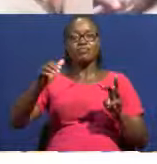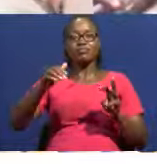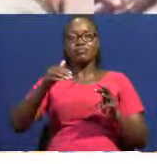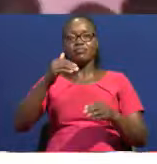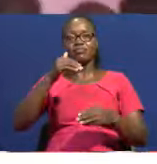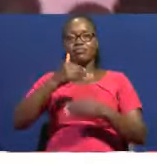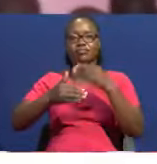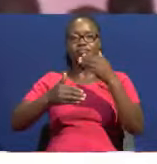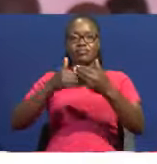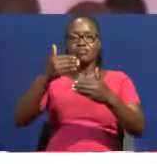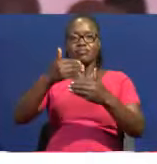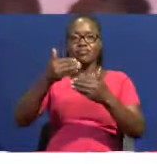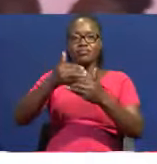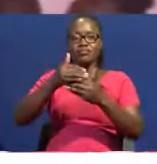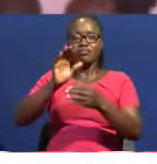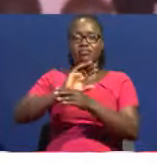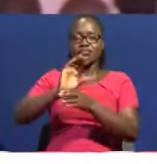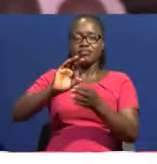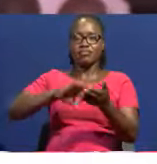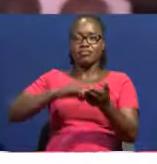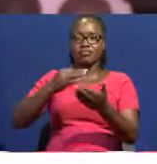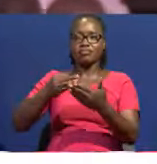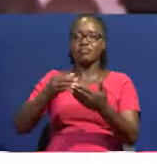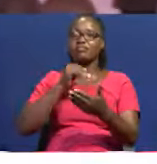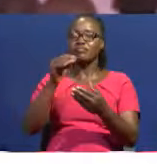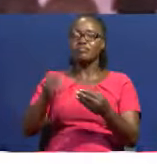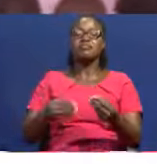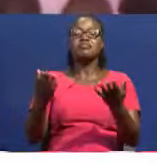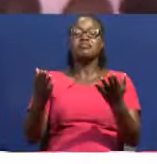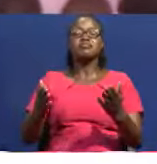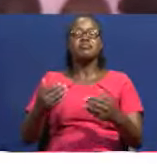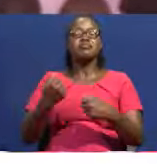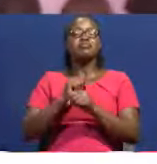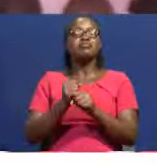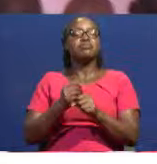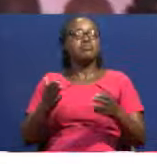the church. Hatupeani kwa kanisa tufurahishe wananchi.